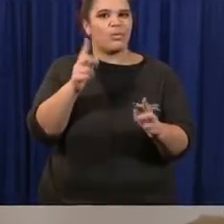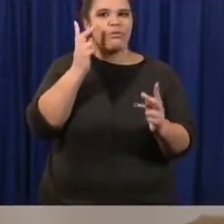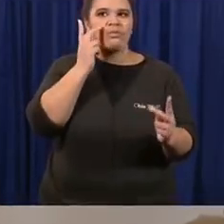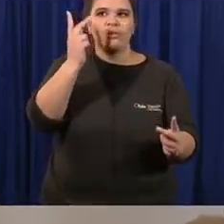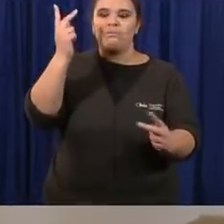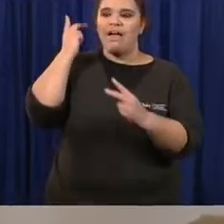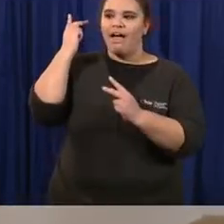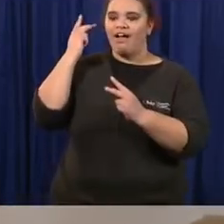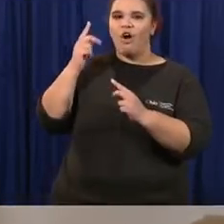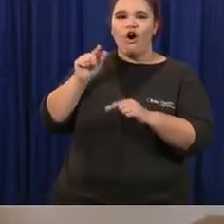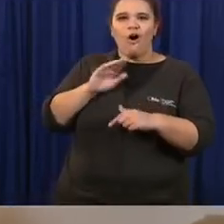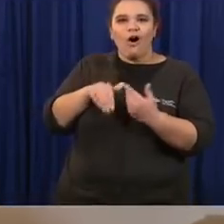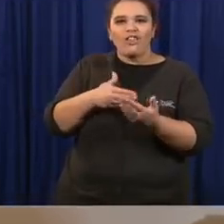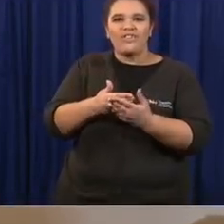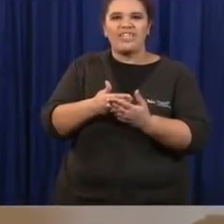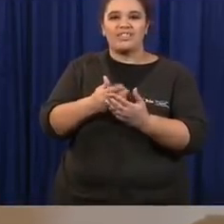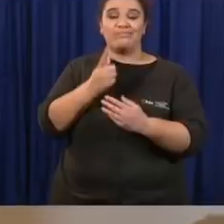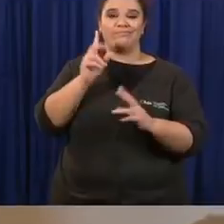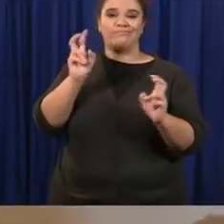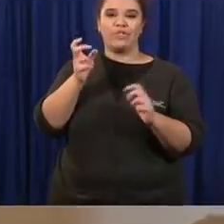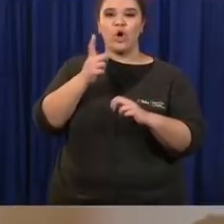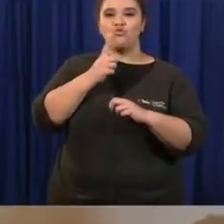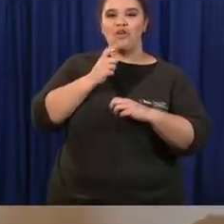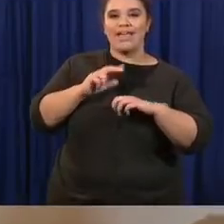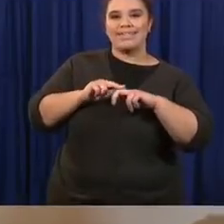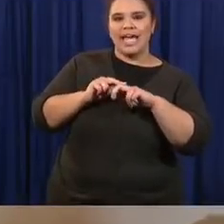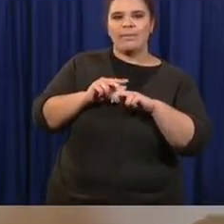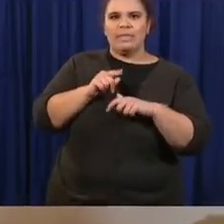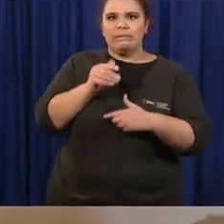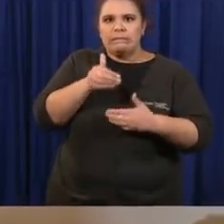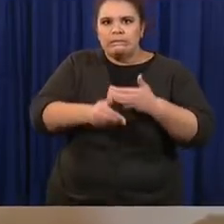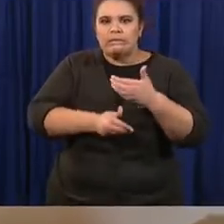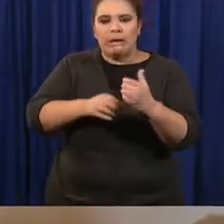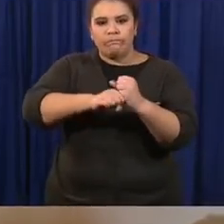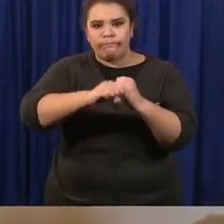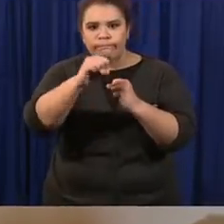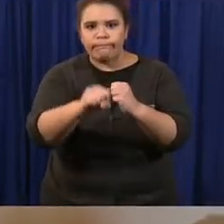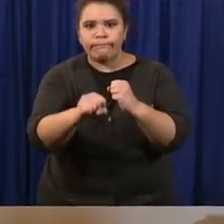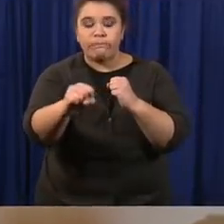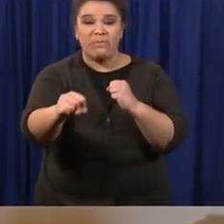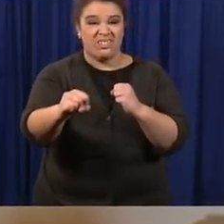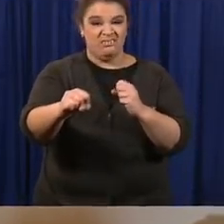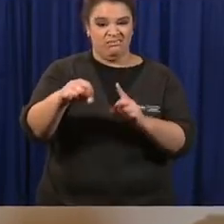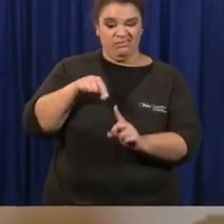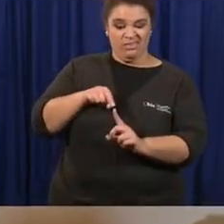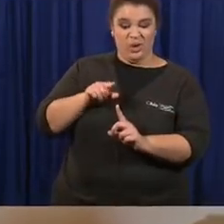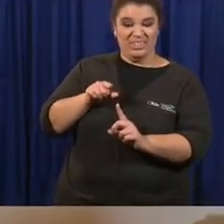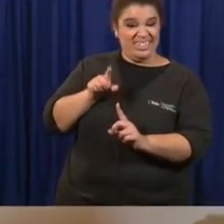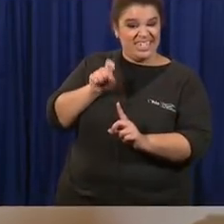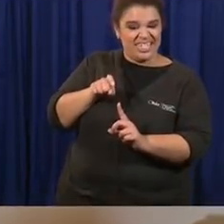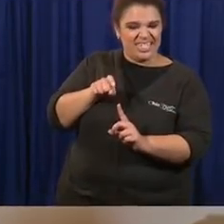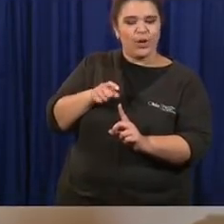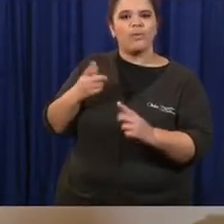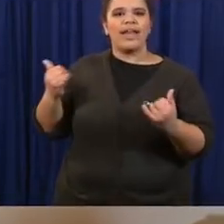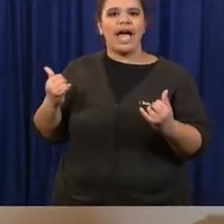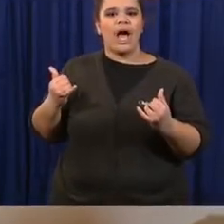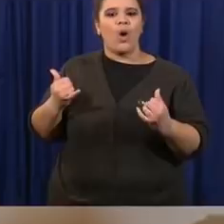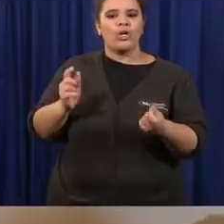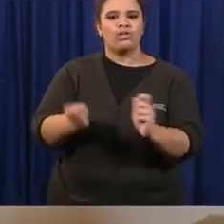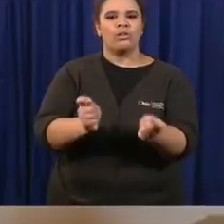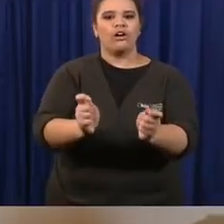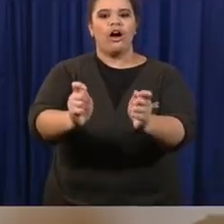through probably isn't necessary? Or right now, are we just taking the necessary risk to cut that red tape? Well, I think the answer is probably